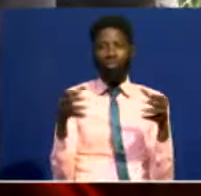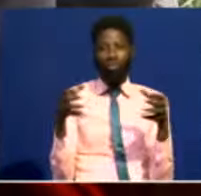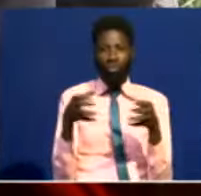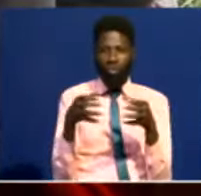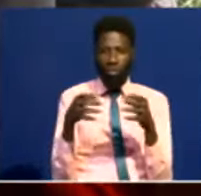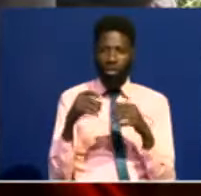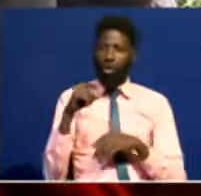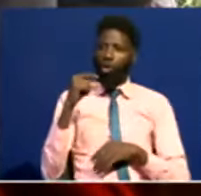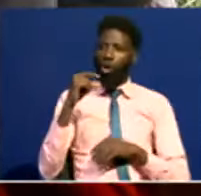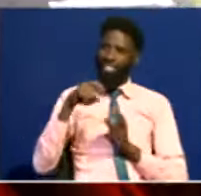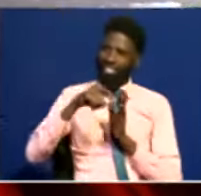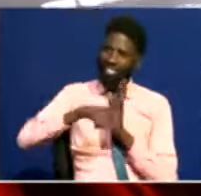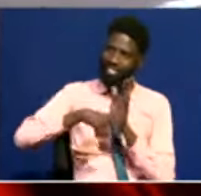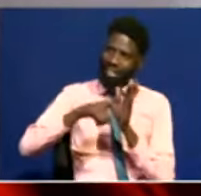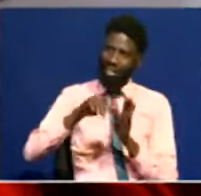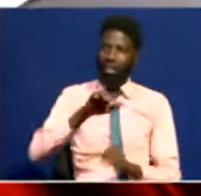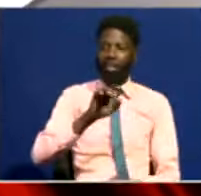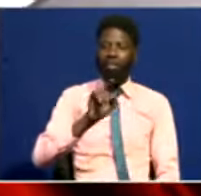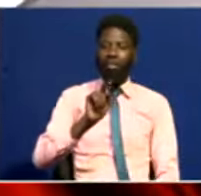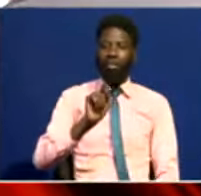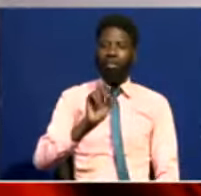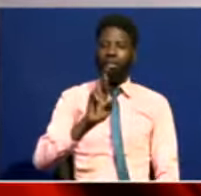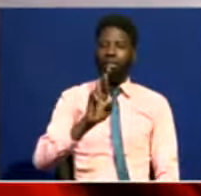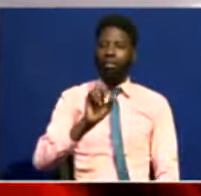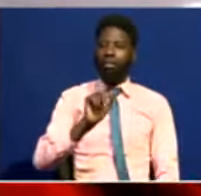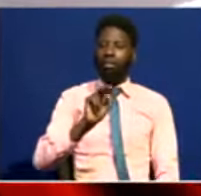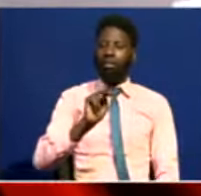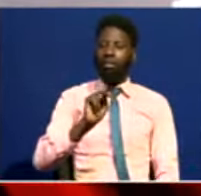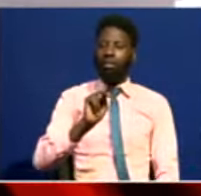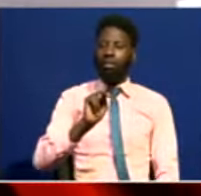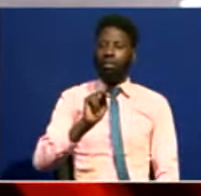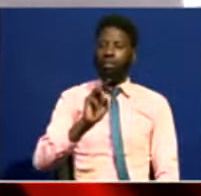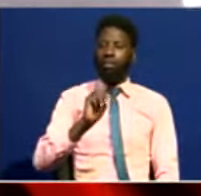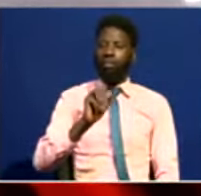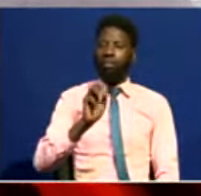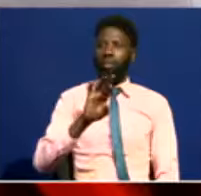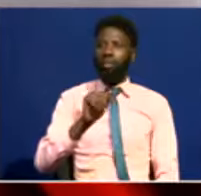Lolgorian Ward, Transmara South Sub-County, Narok County.